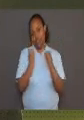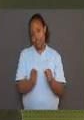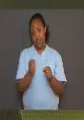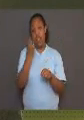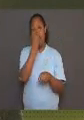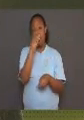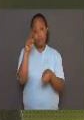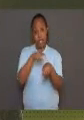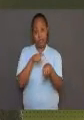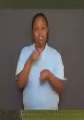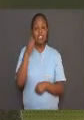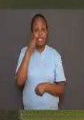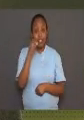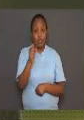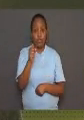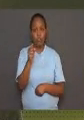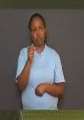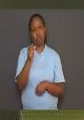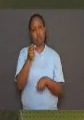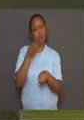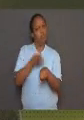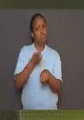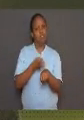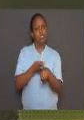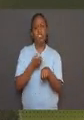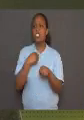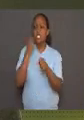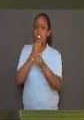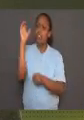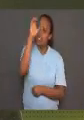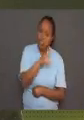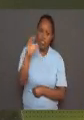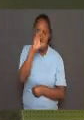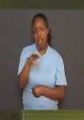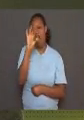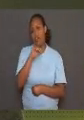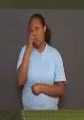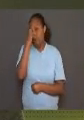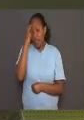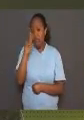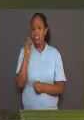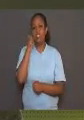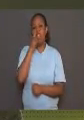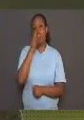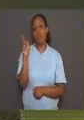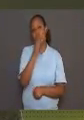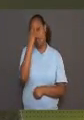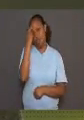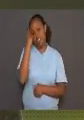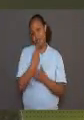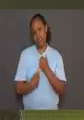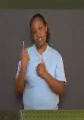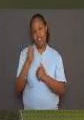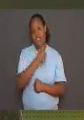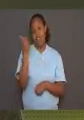Sometimes women have a difficult time finding work because of their gender.